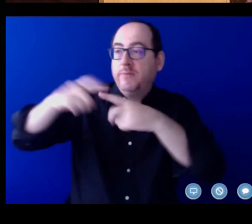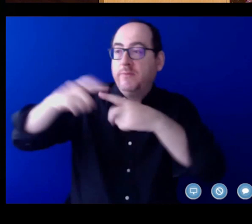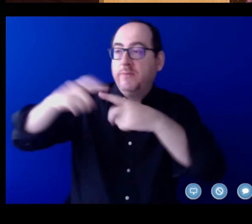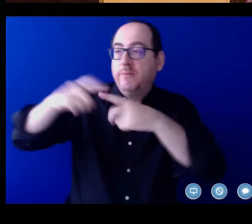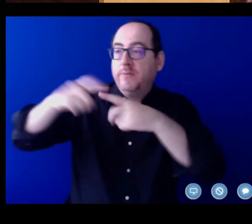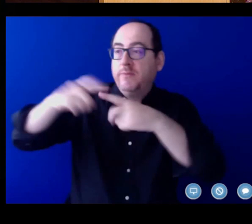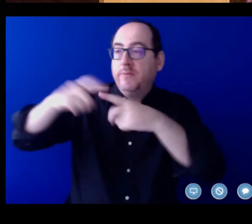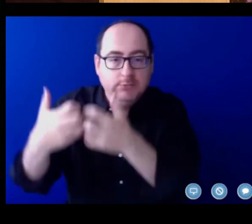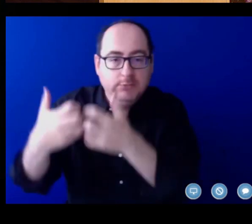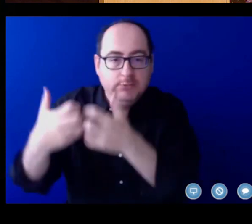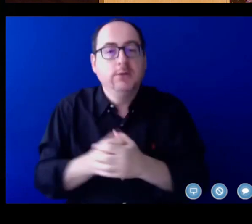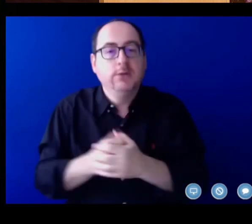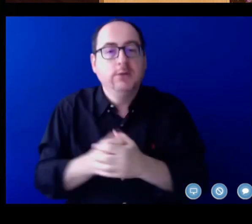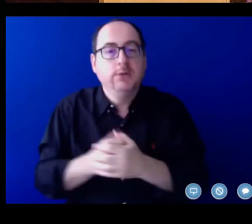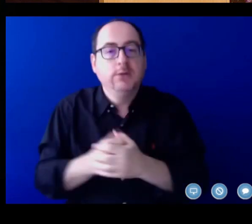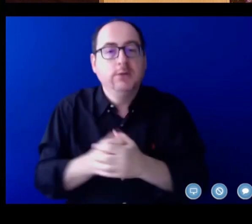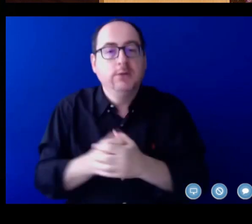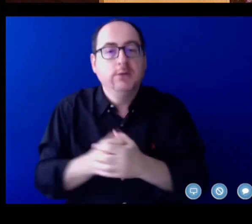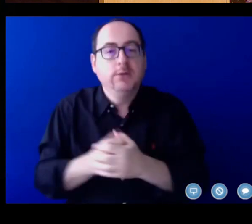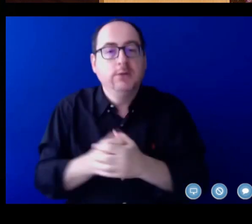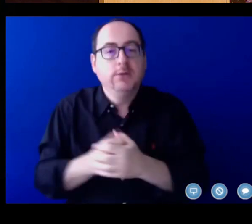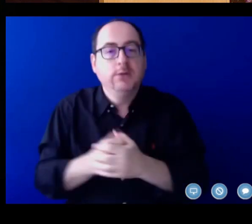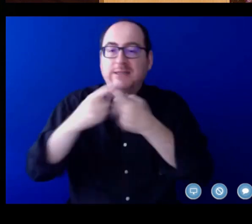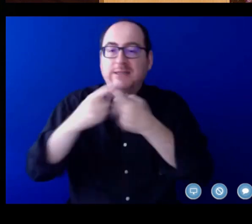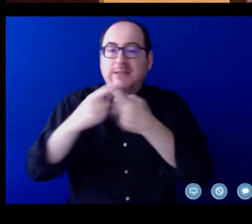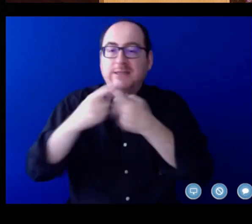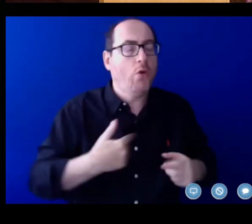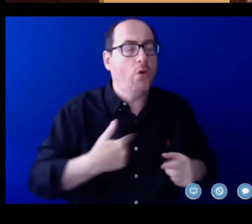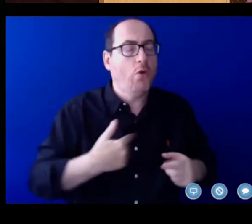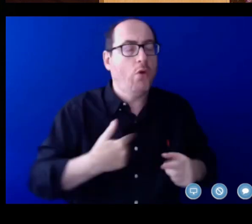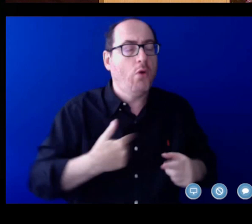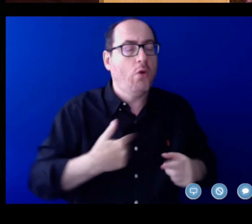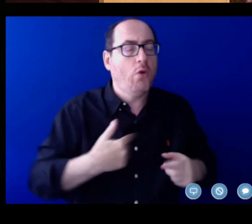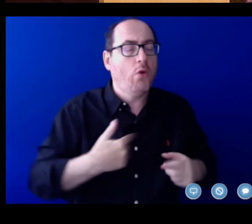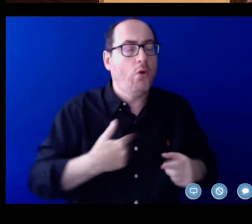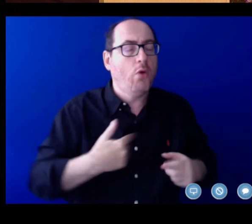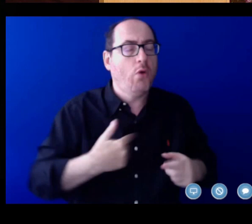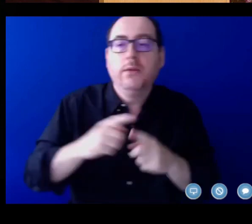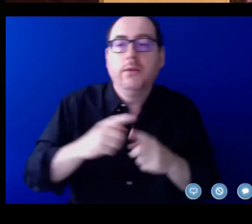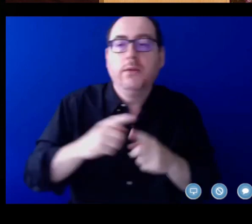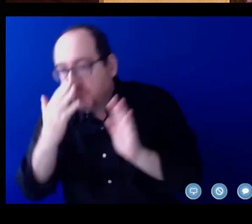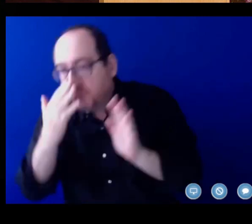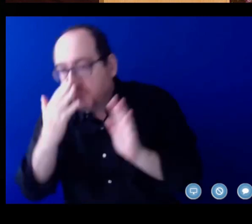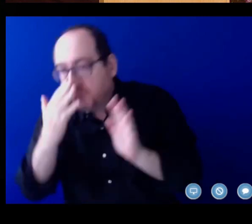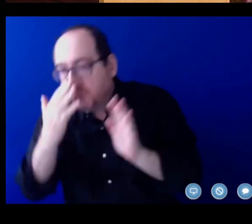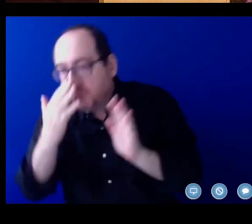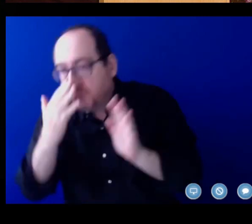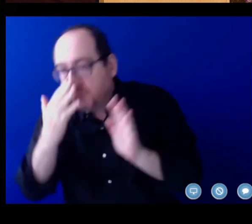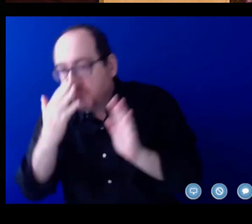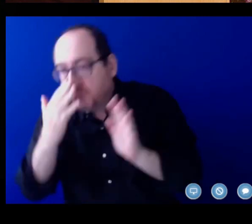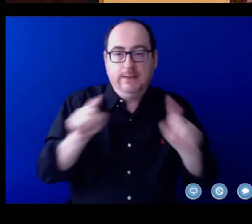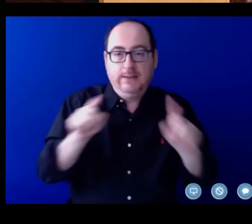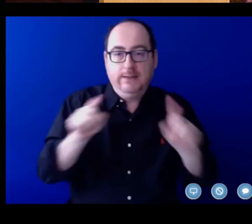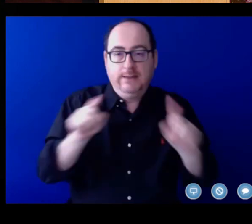know how to understand different cultures. I would also make the point that neither our own nor others' cultures are static or singular. We all